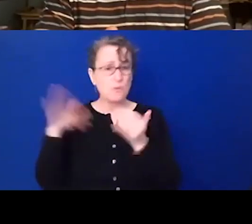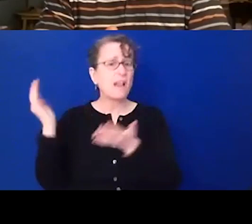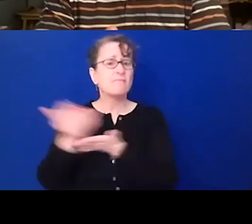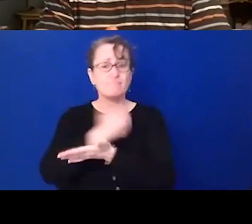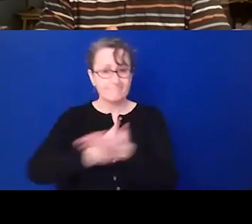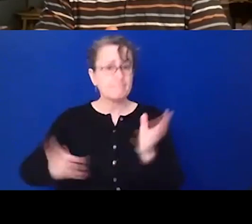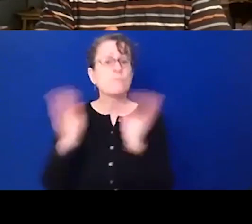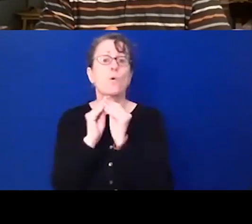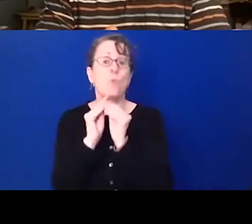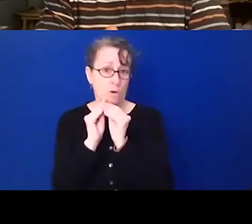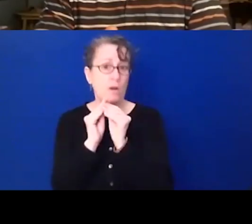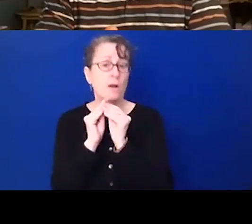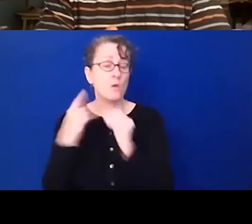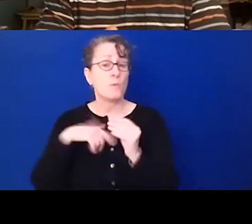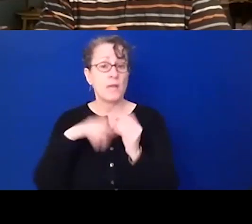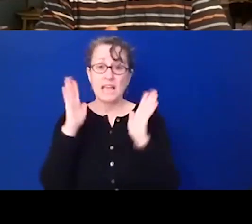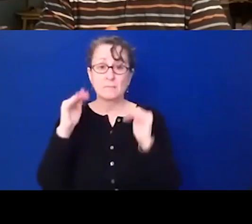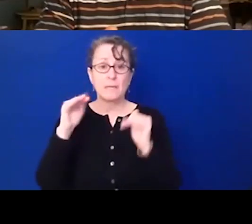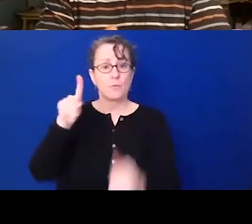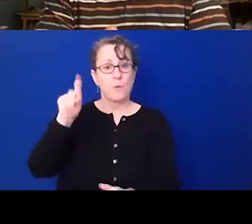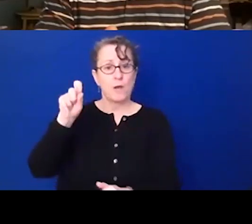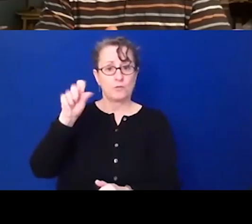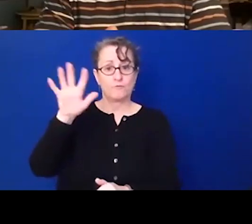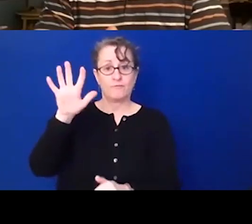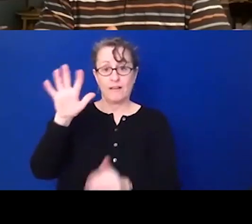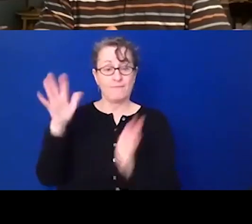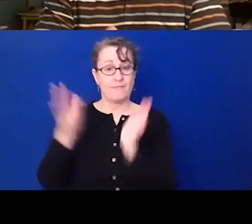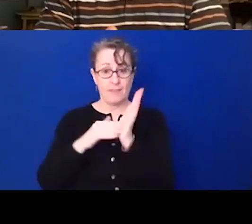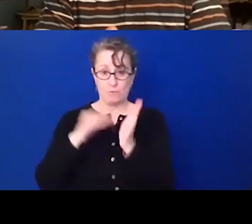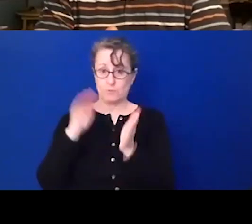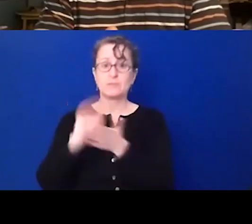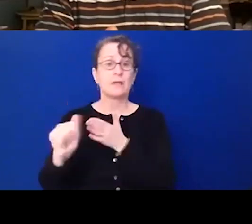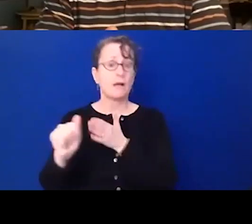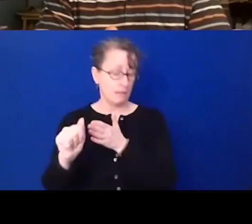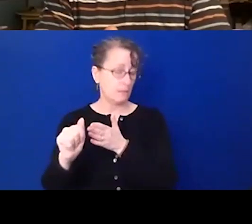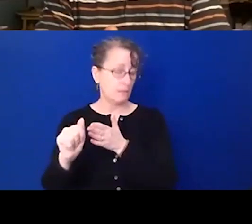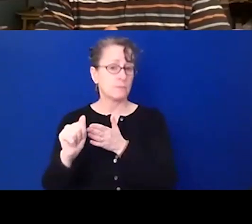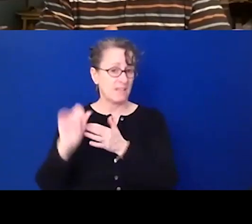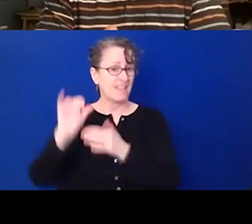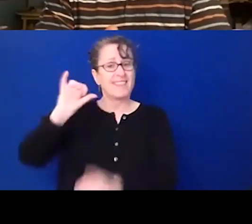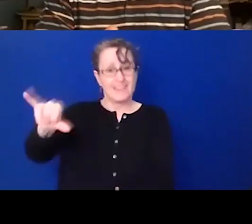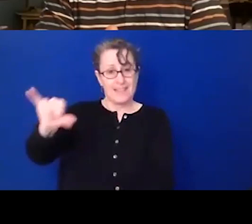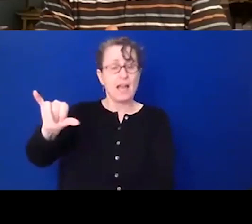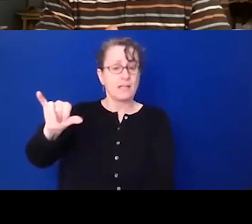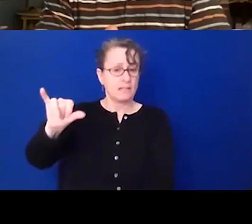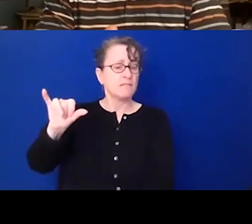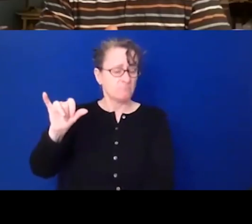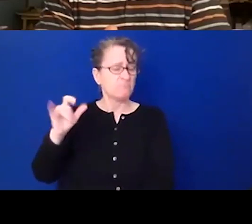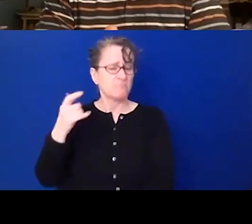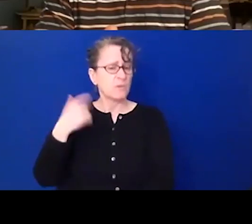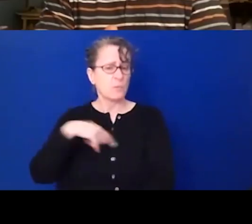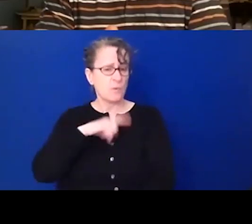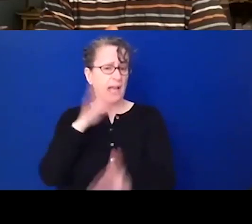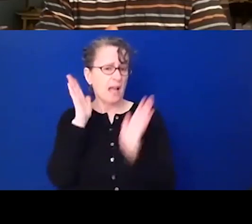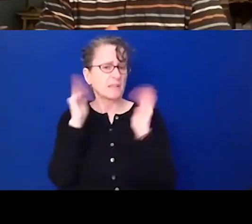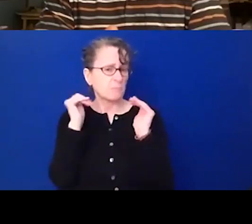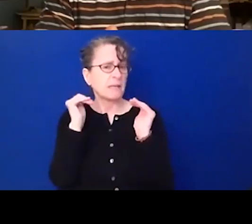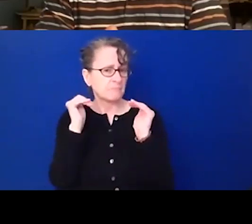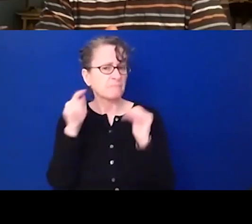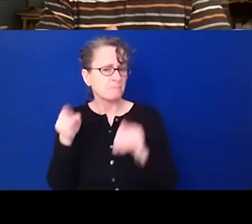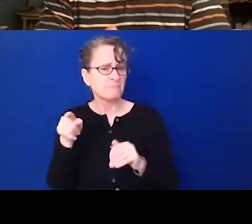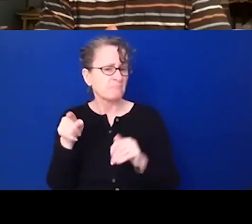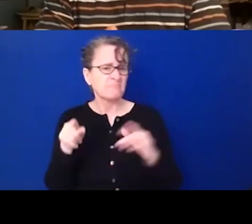that $105,000 is a more appropriate funding level or projection of what that revenue will be